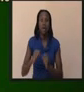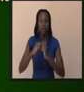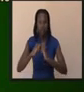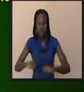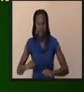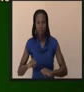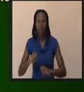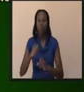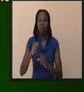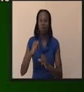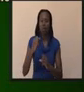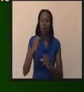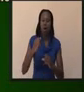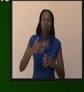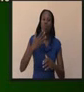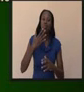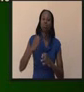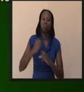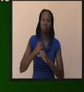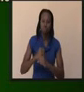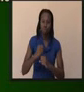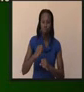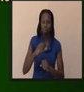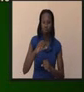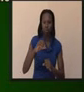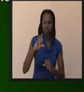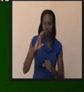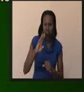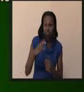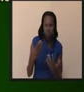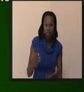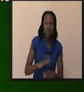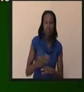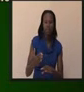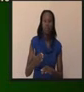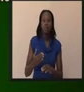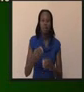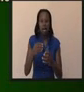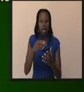Recessive genes are weaker genes which influence the genotype of an offspring.